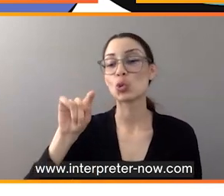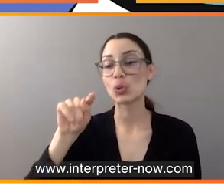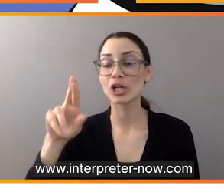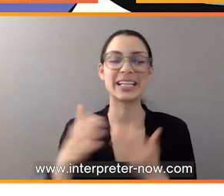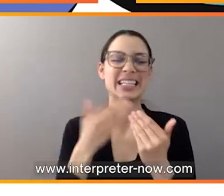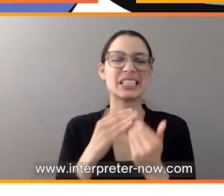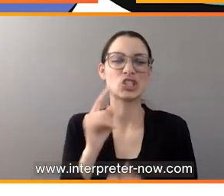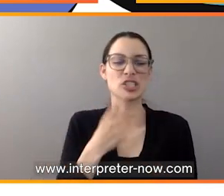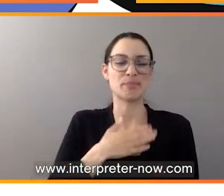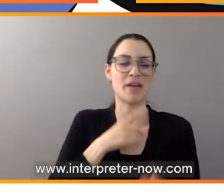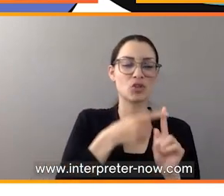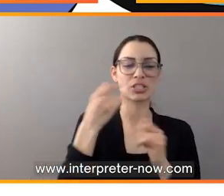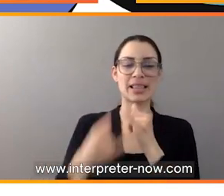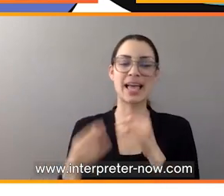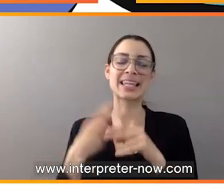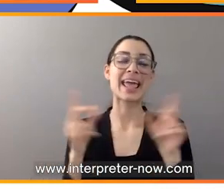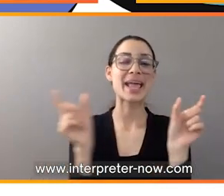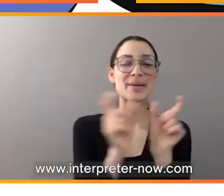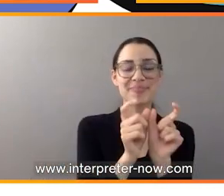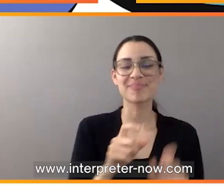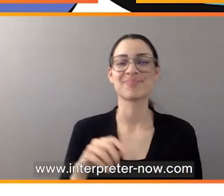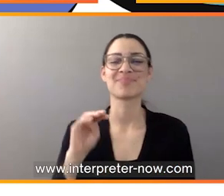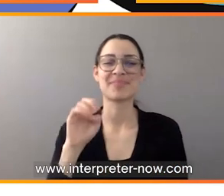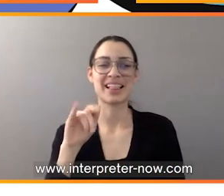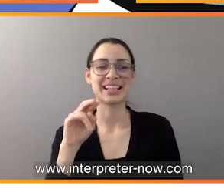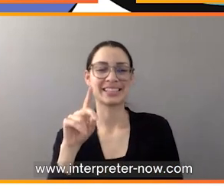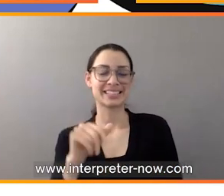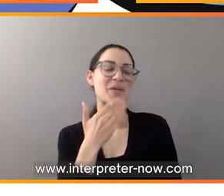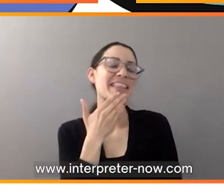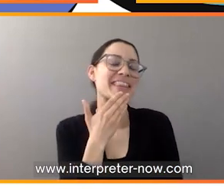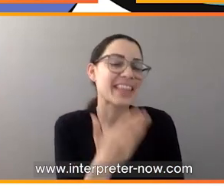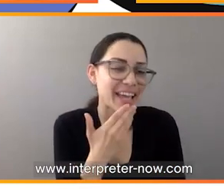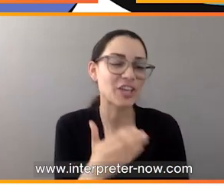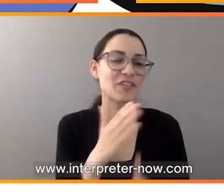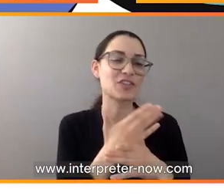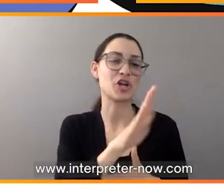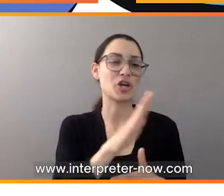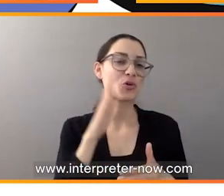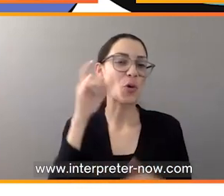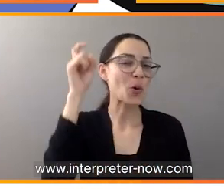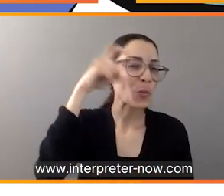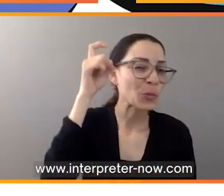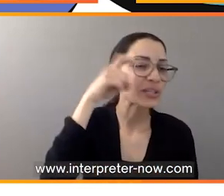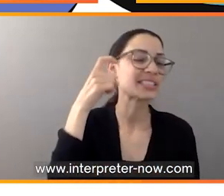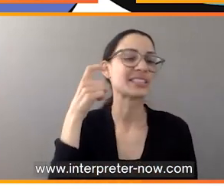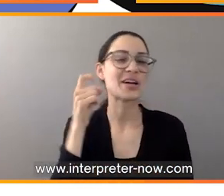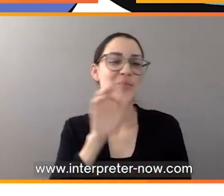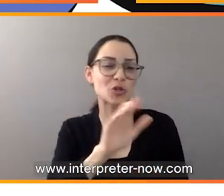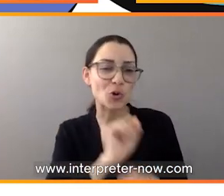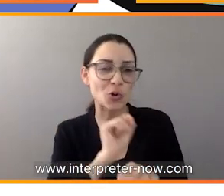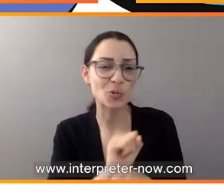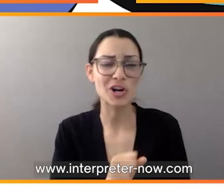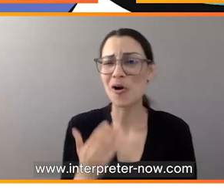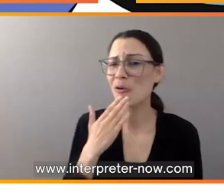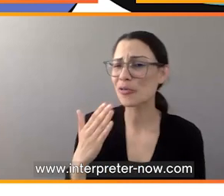and last name. Awesome. Marissa, thank you. Thank you for sharing all of your wisdom and for all of the work that you do. Oh my gosh,